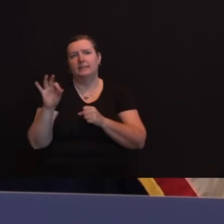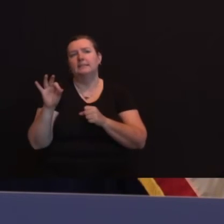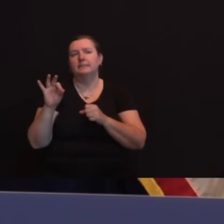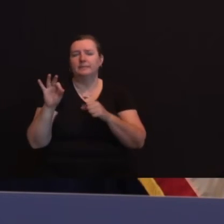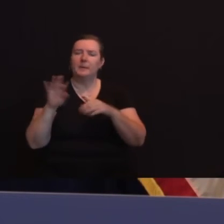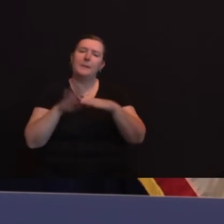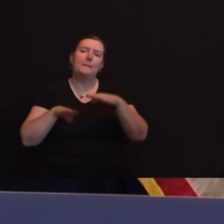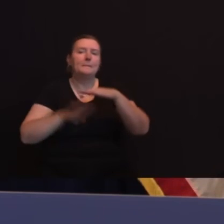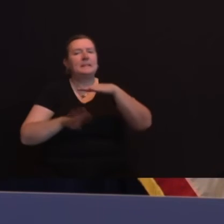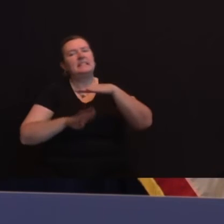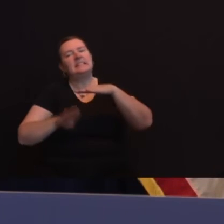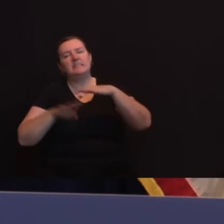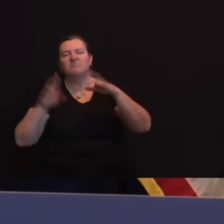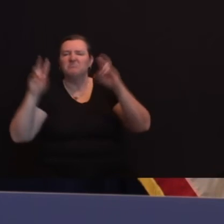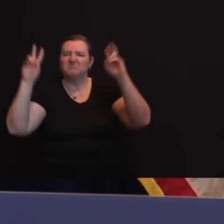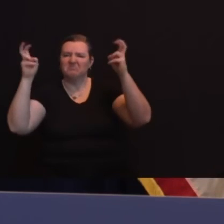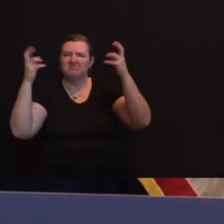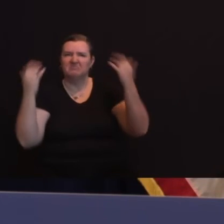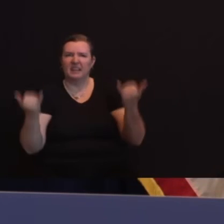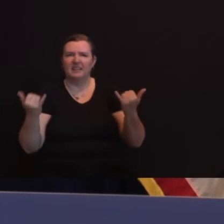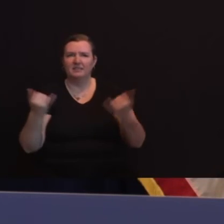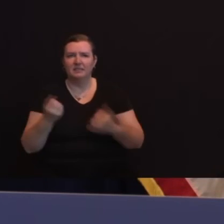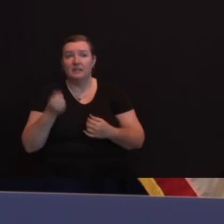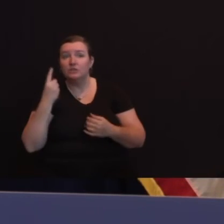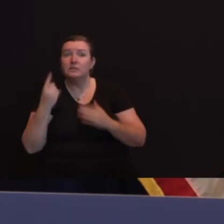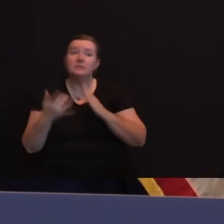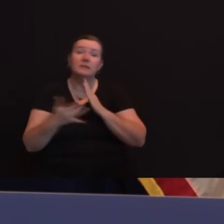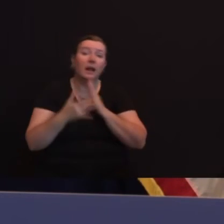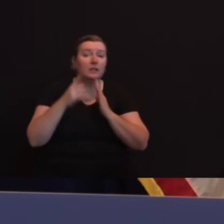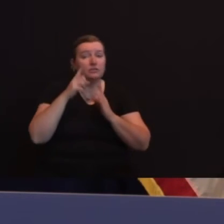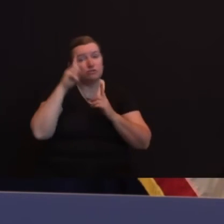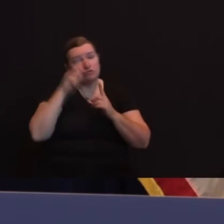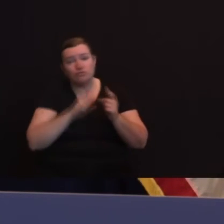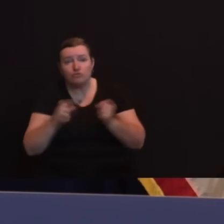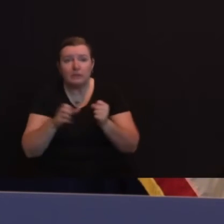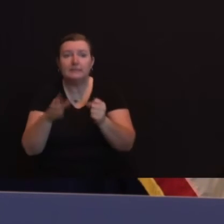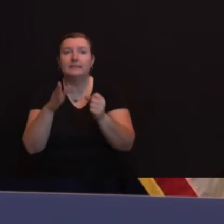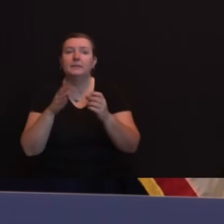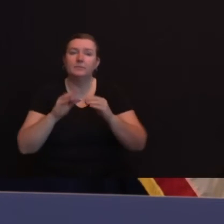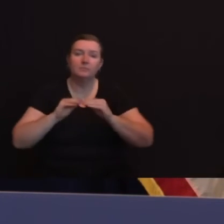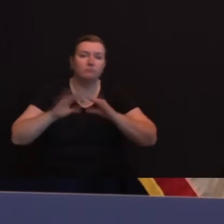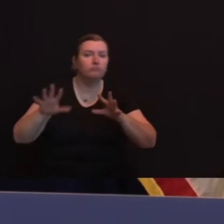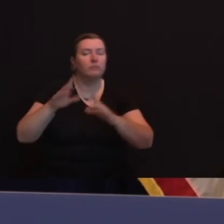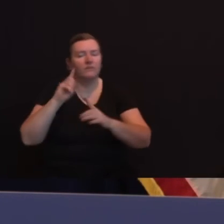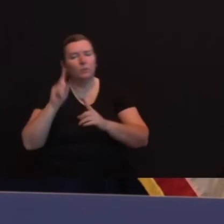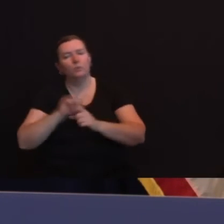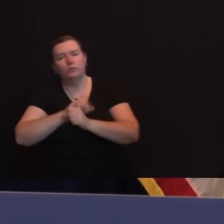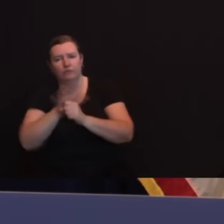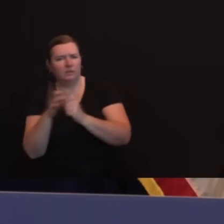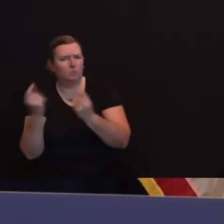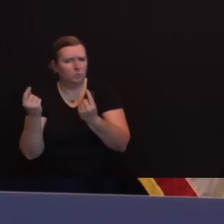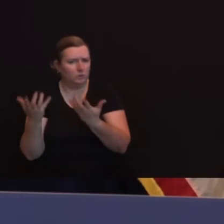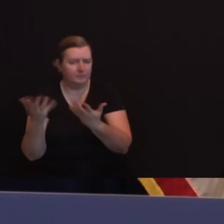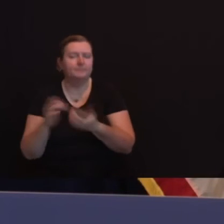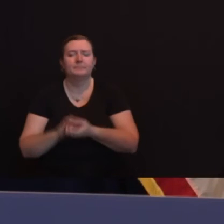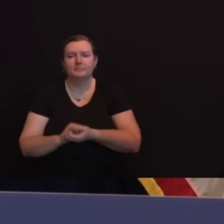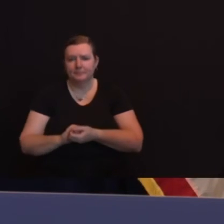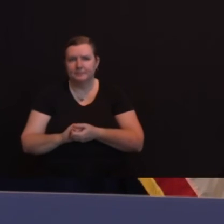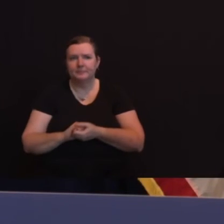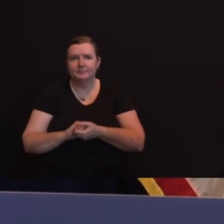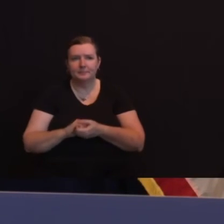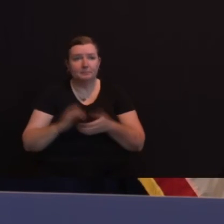strategies to prevent the spread of COVID-19. We're encouraging all nursing homes to sign up for this federally